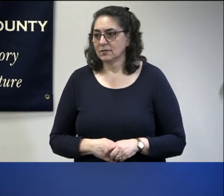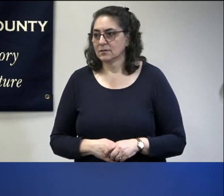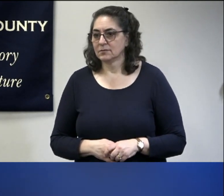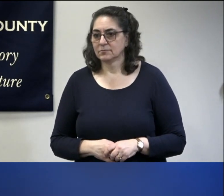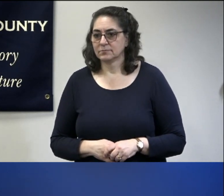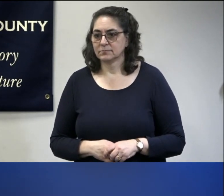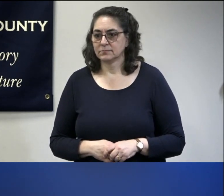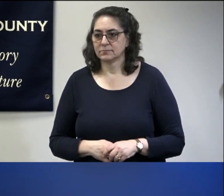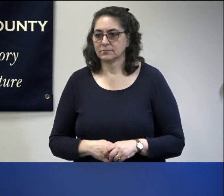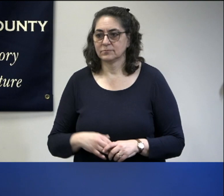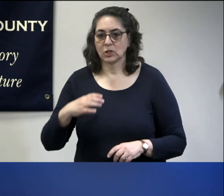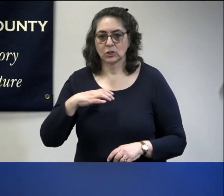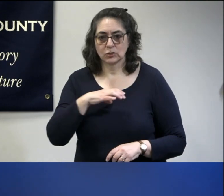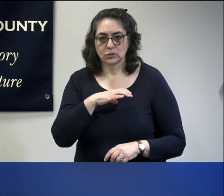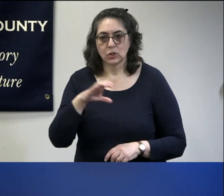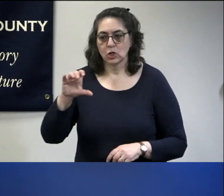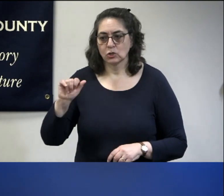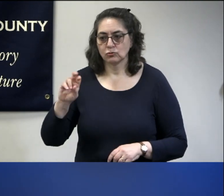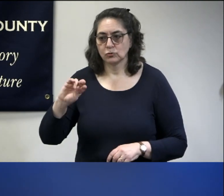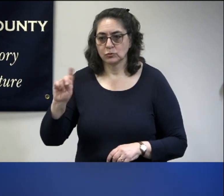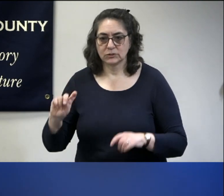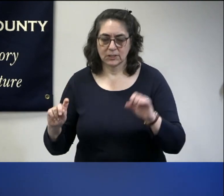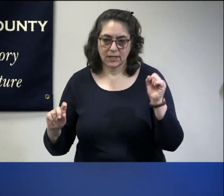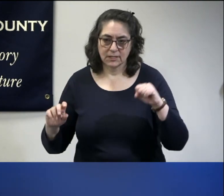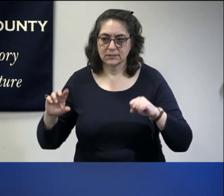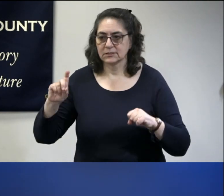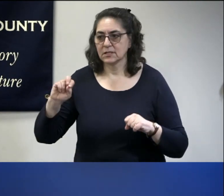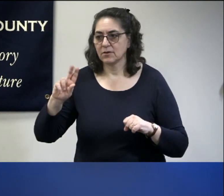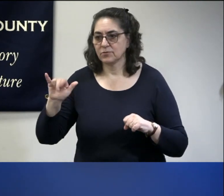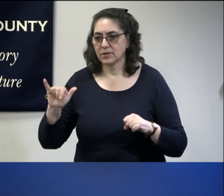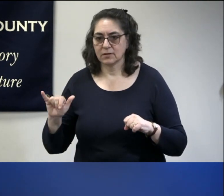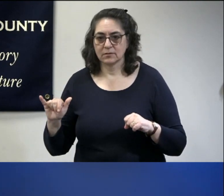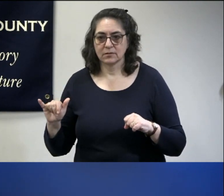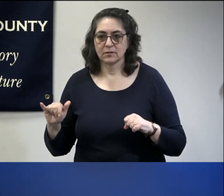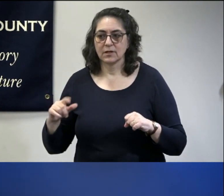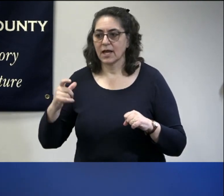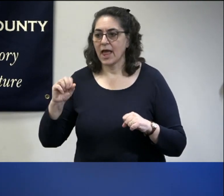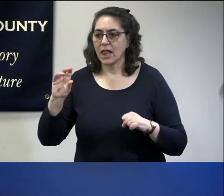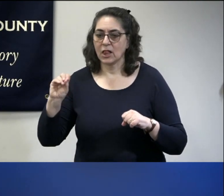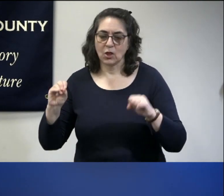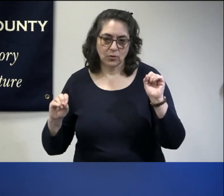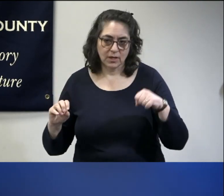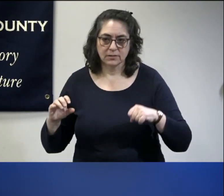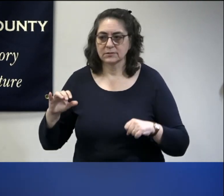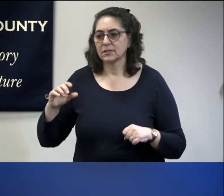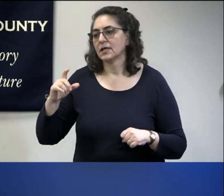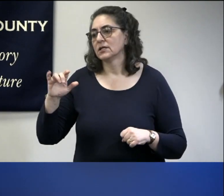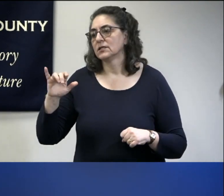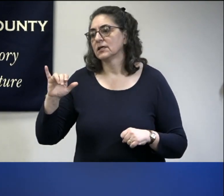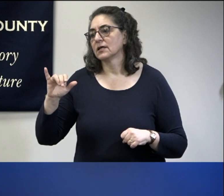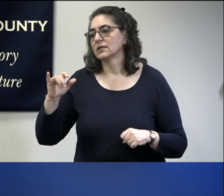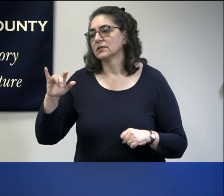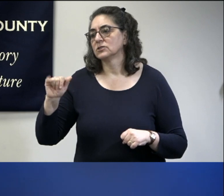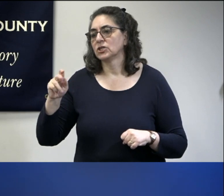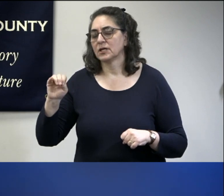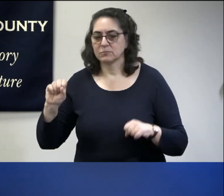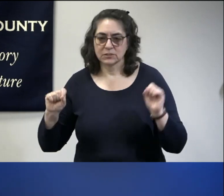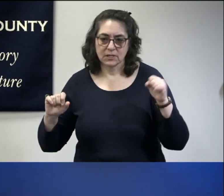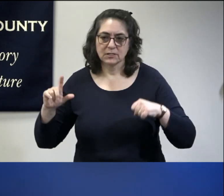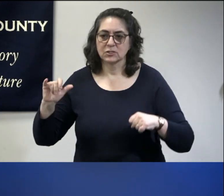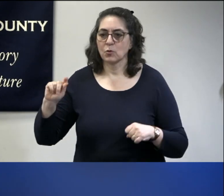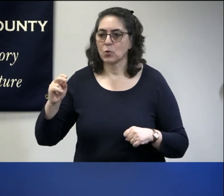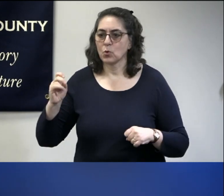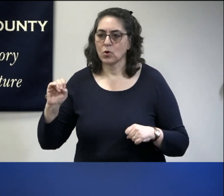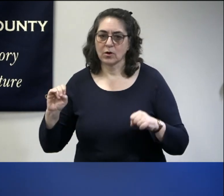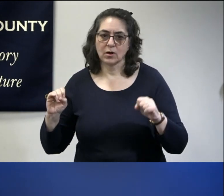motion to close. County Commissioners Cruz? Yes. Duffy? Gallo? Yes. James? Lepore? Yes.